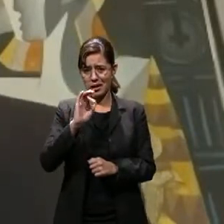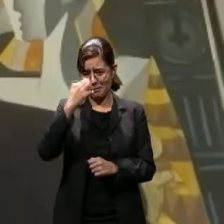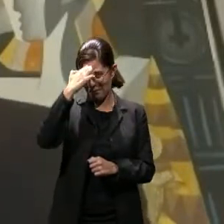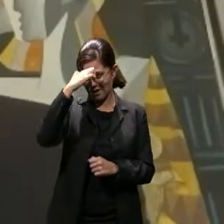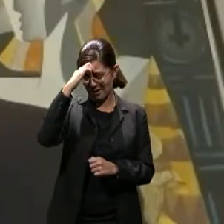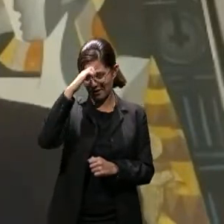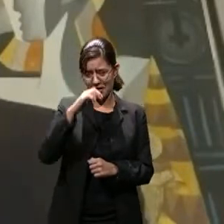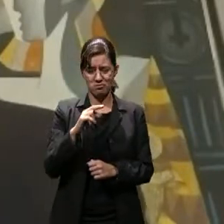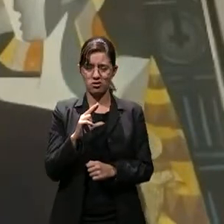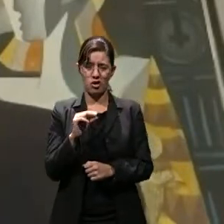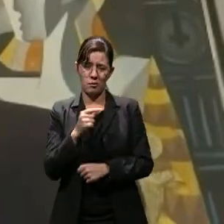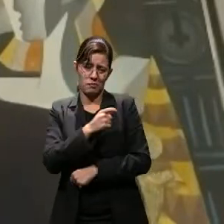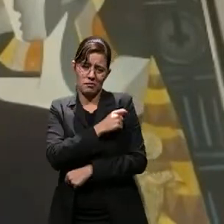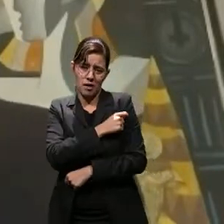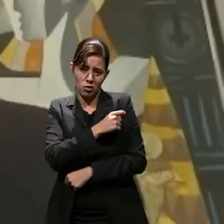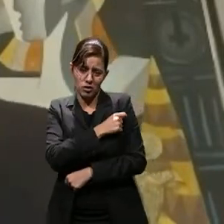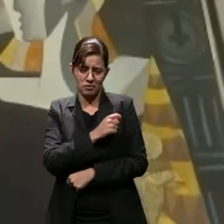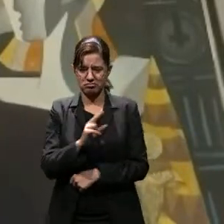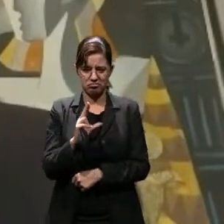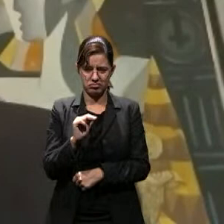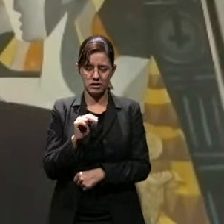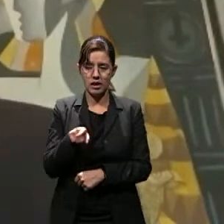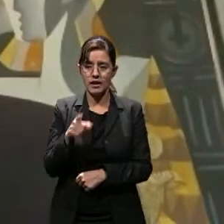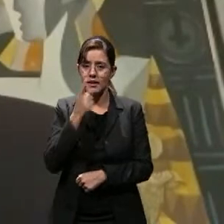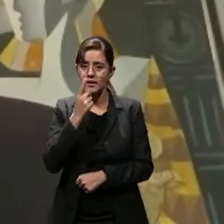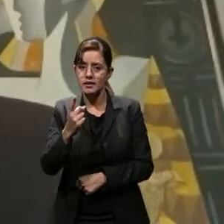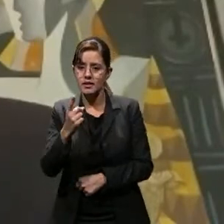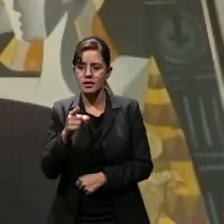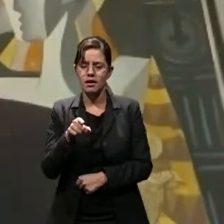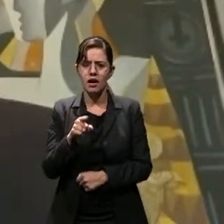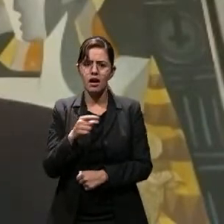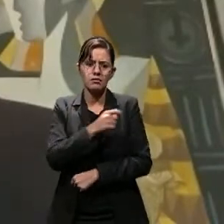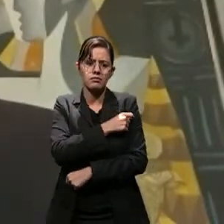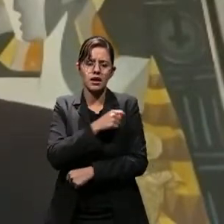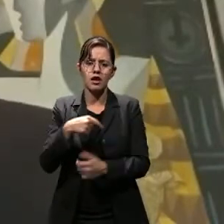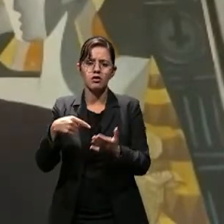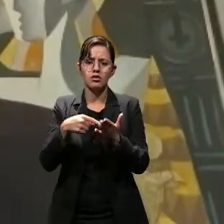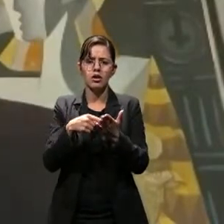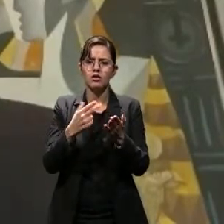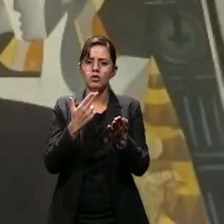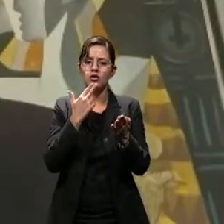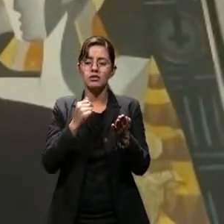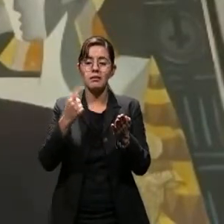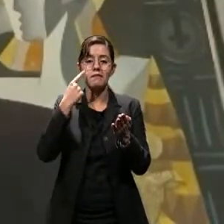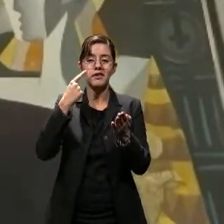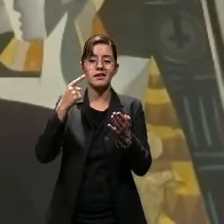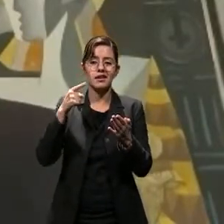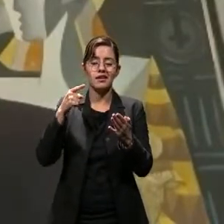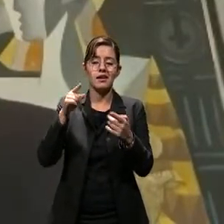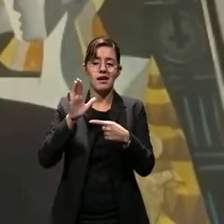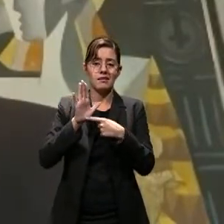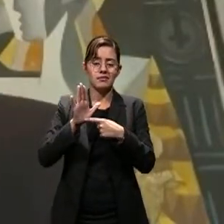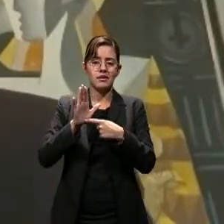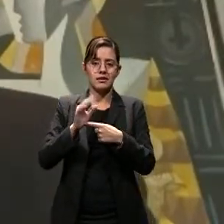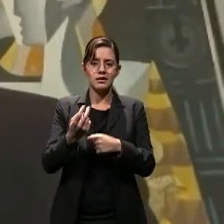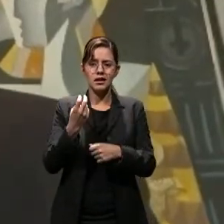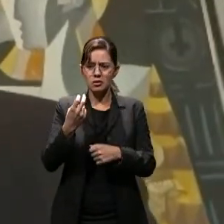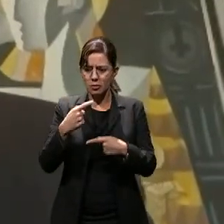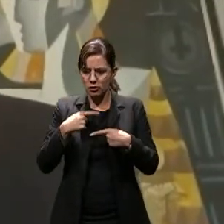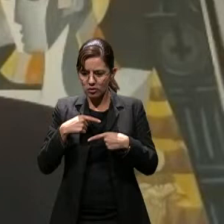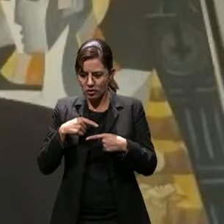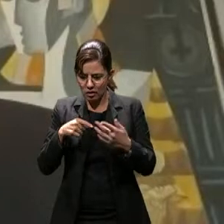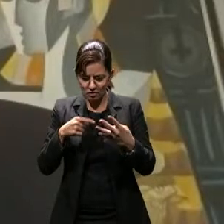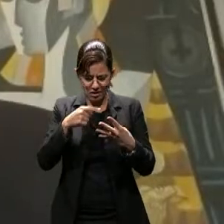scientific basis or done by non-specialists in vaccines to say, look, here I have source of